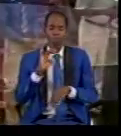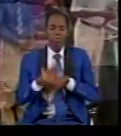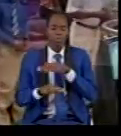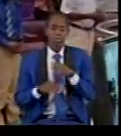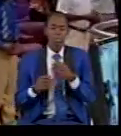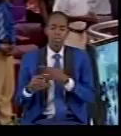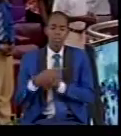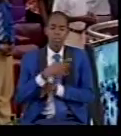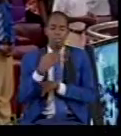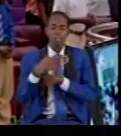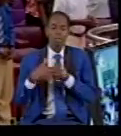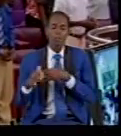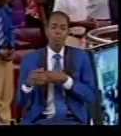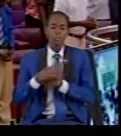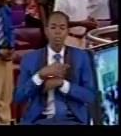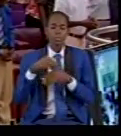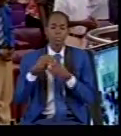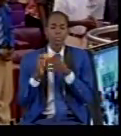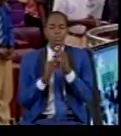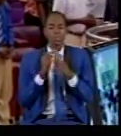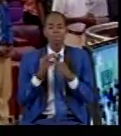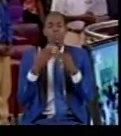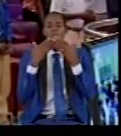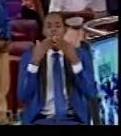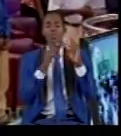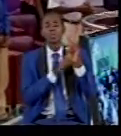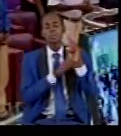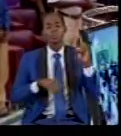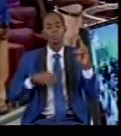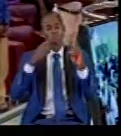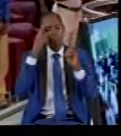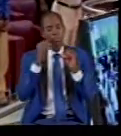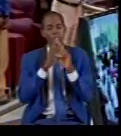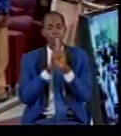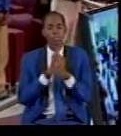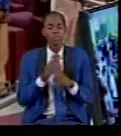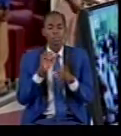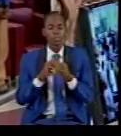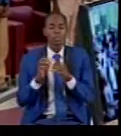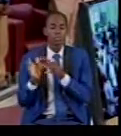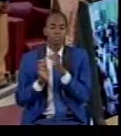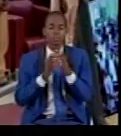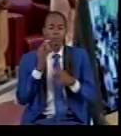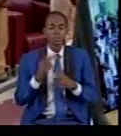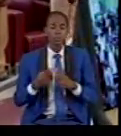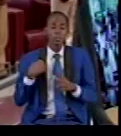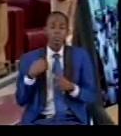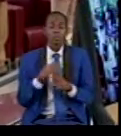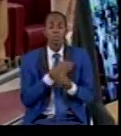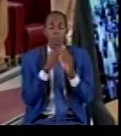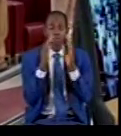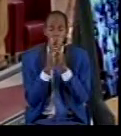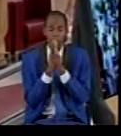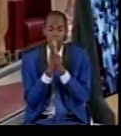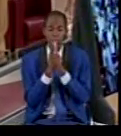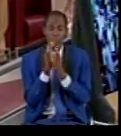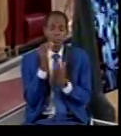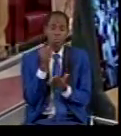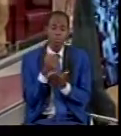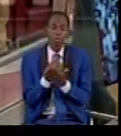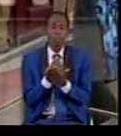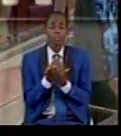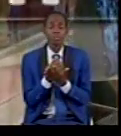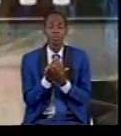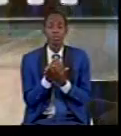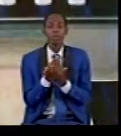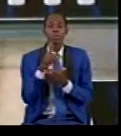name. Thank you, Lord, for the answer. In Jesus' name we pray. Amen. You must